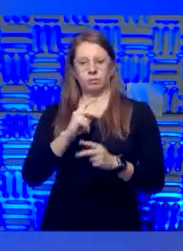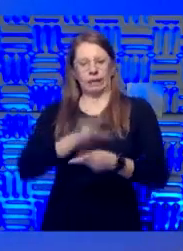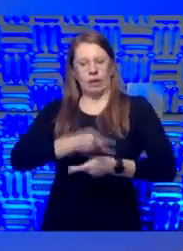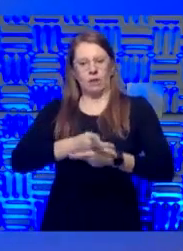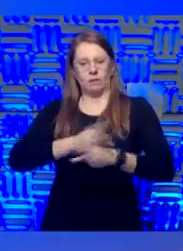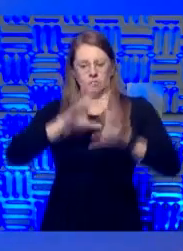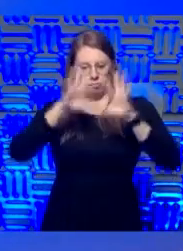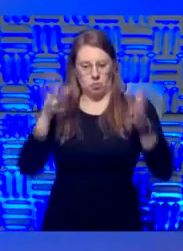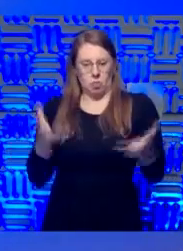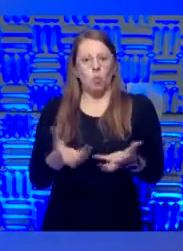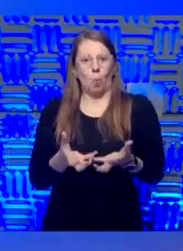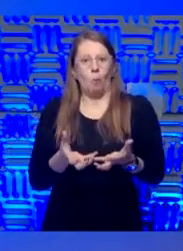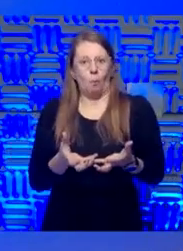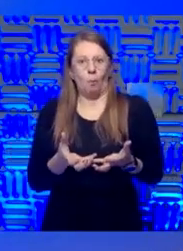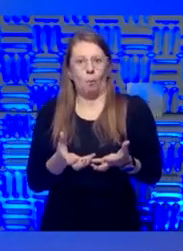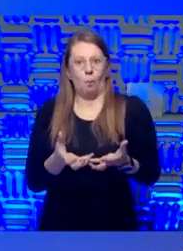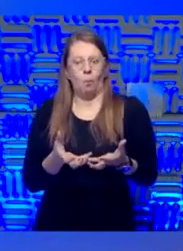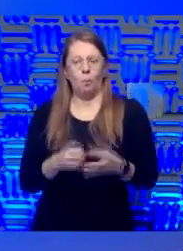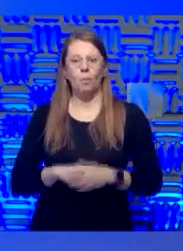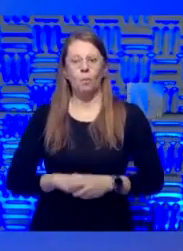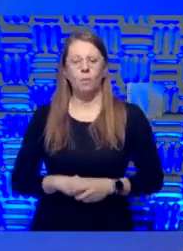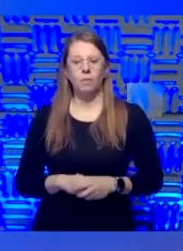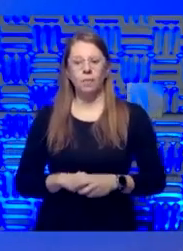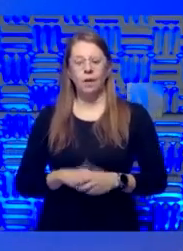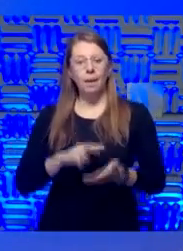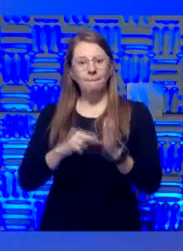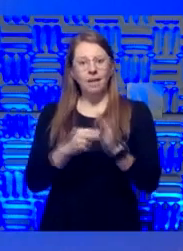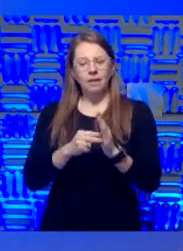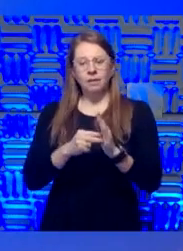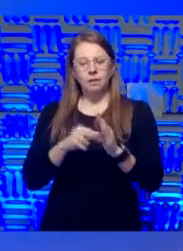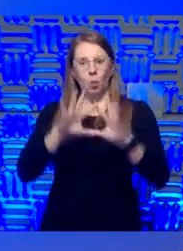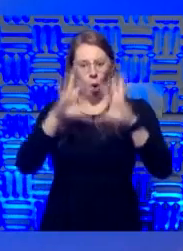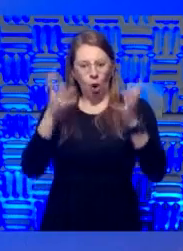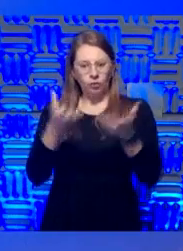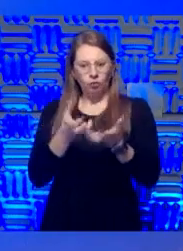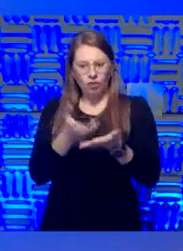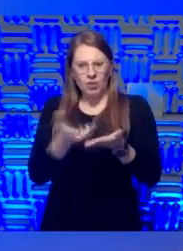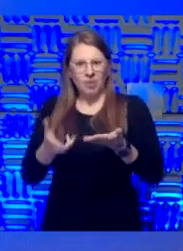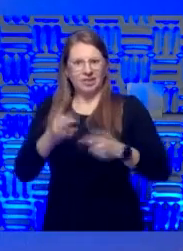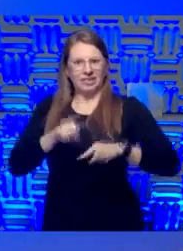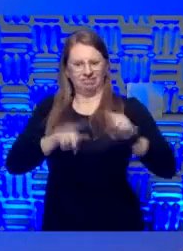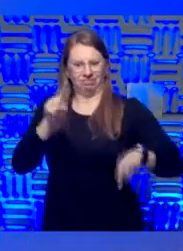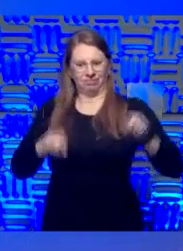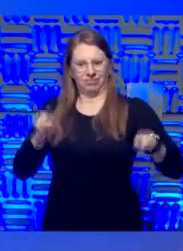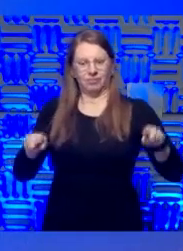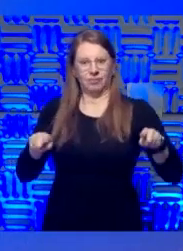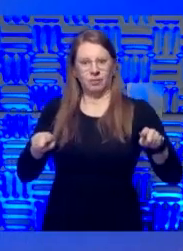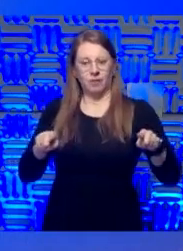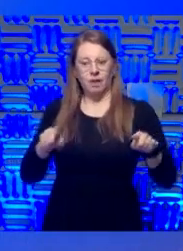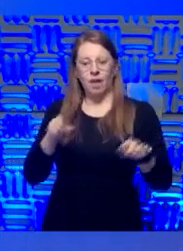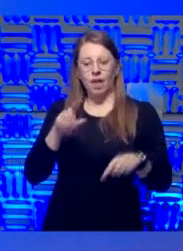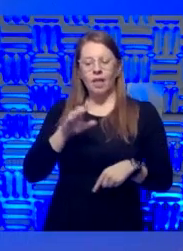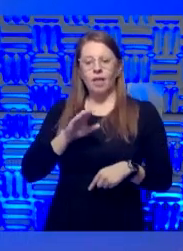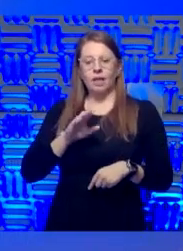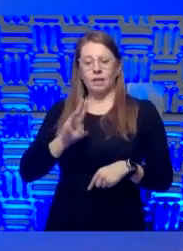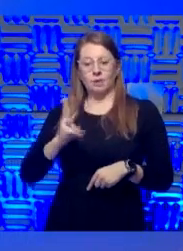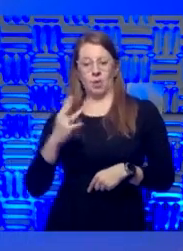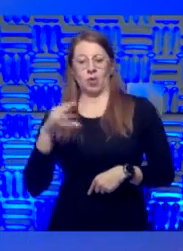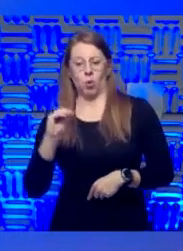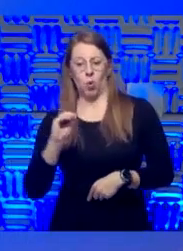countries who have very differing resources. We should note that their focus is on medical mask